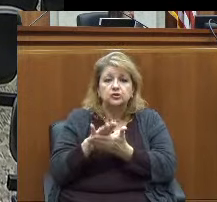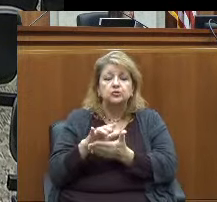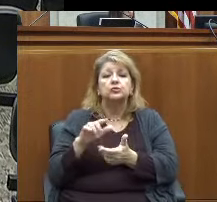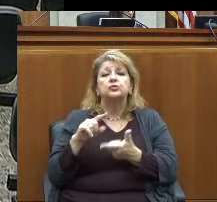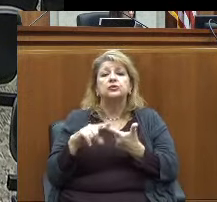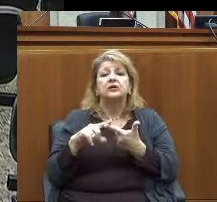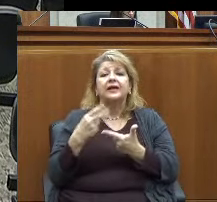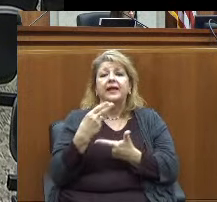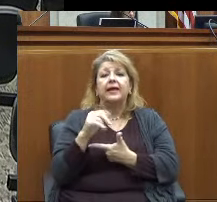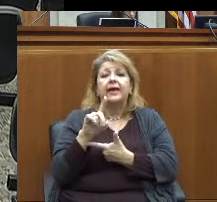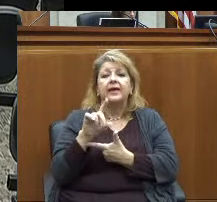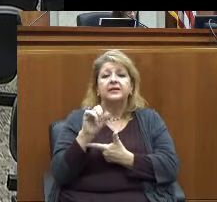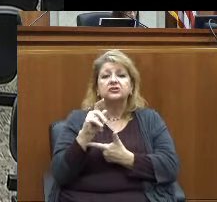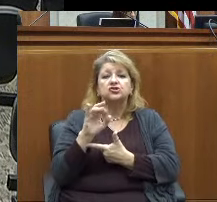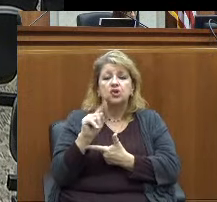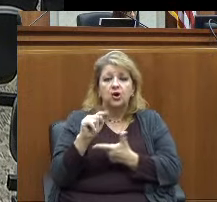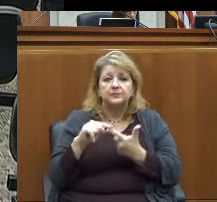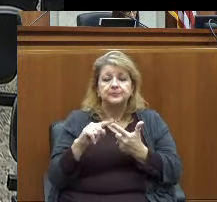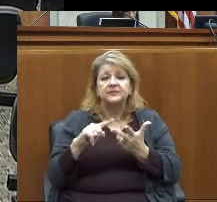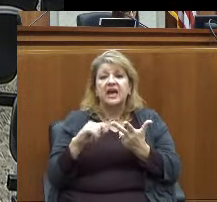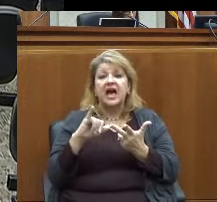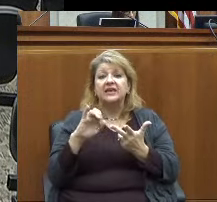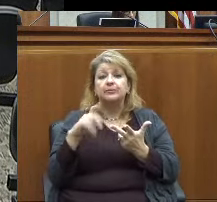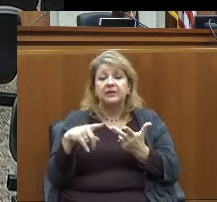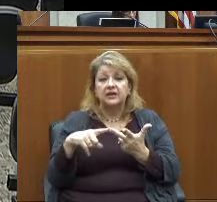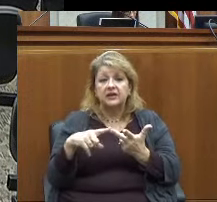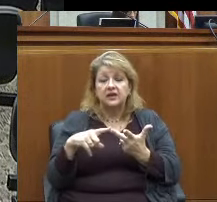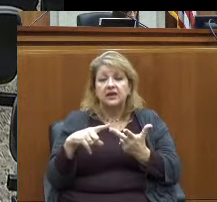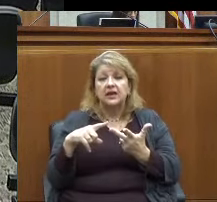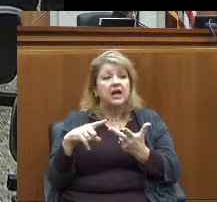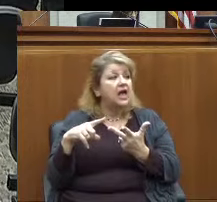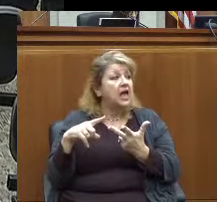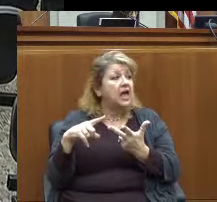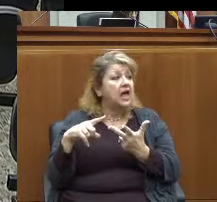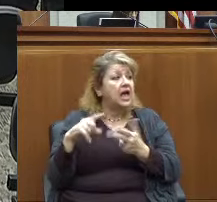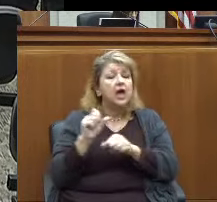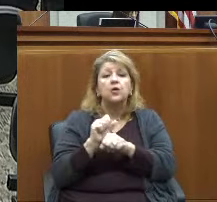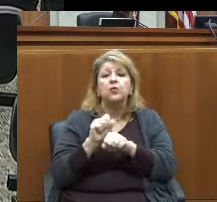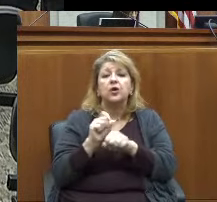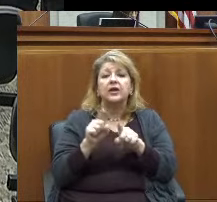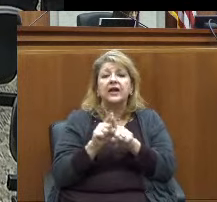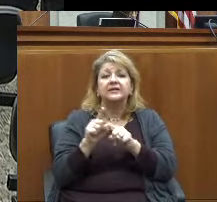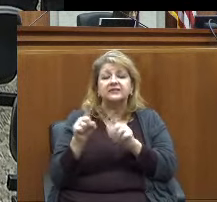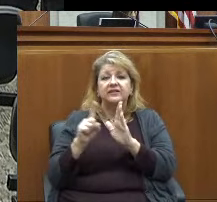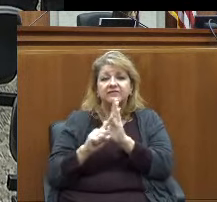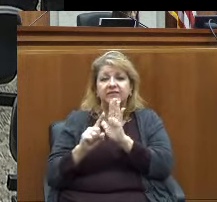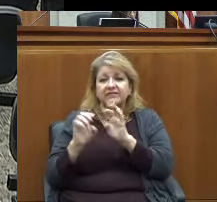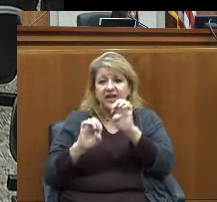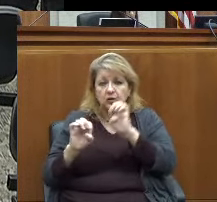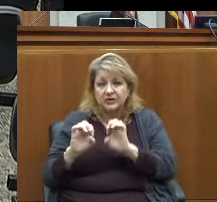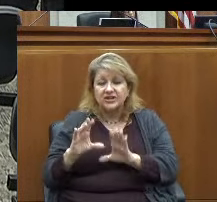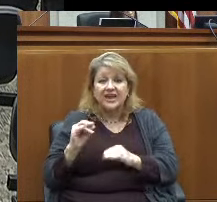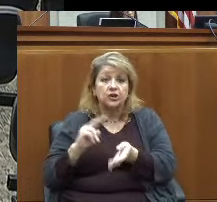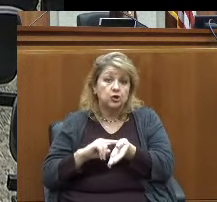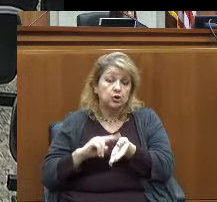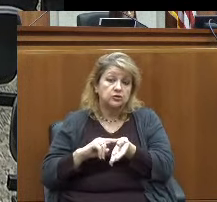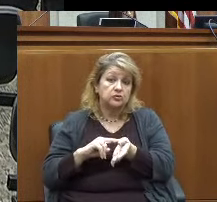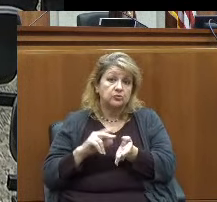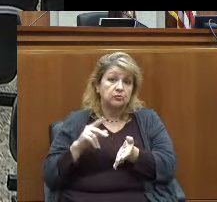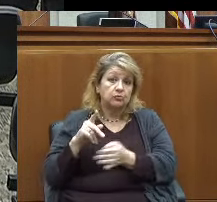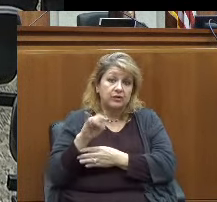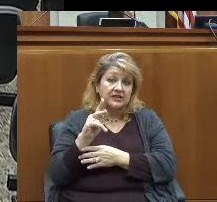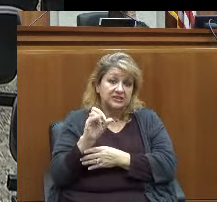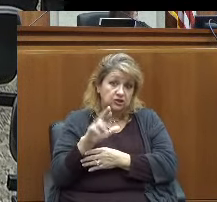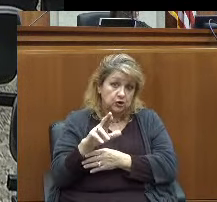a IEP. I work with pupil appraisal as an examiner and also I'm a family nurse practitioner. When we